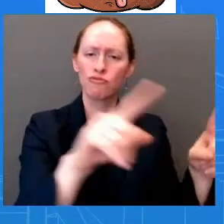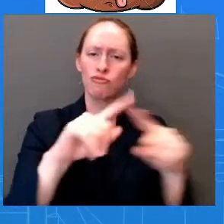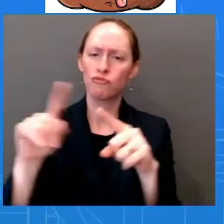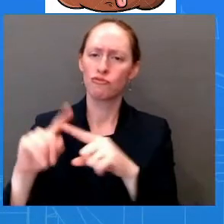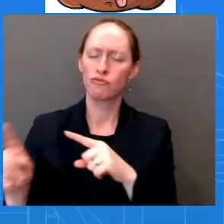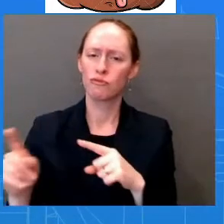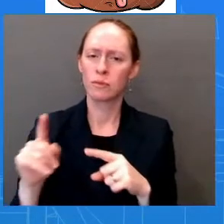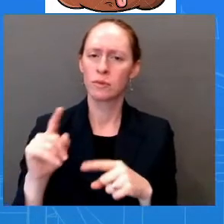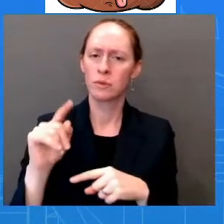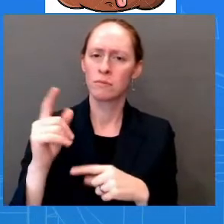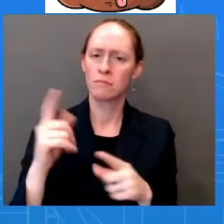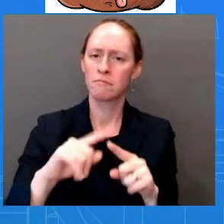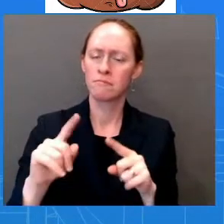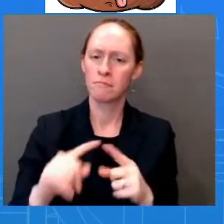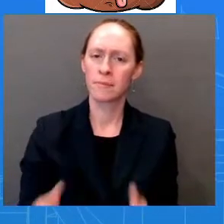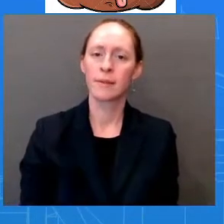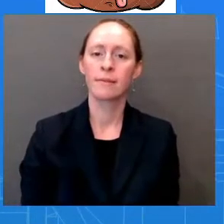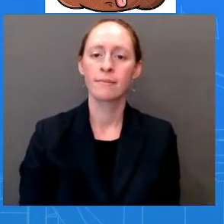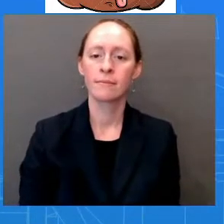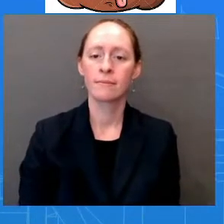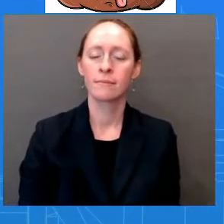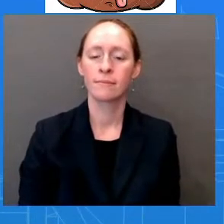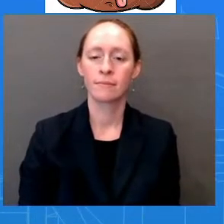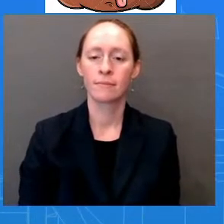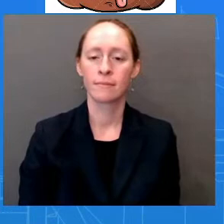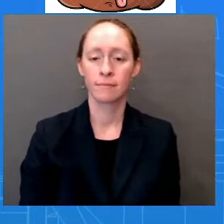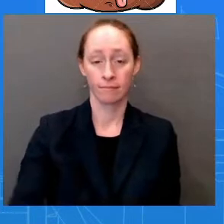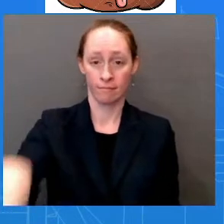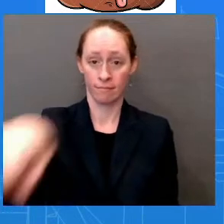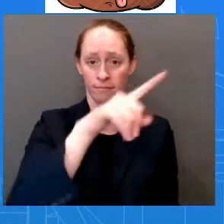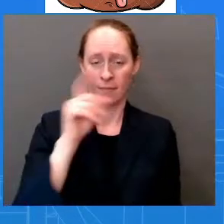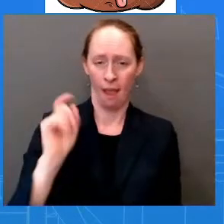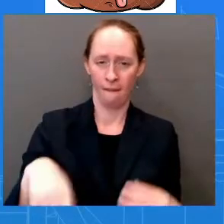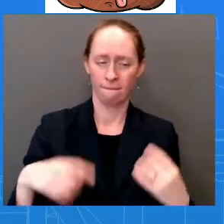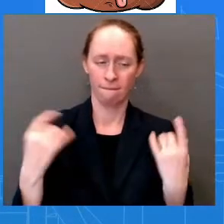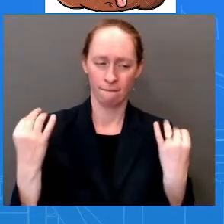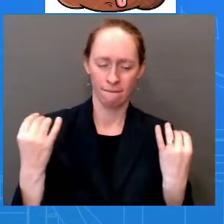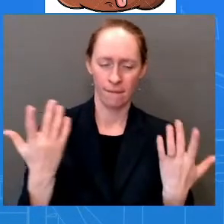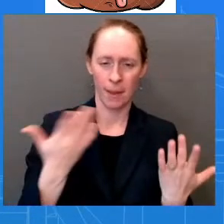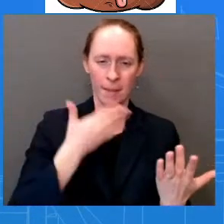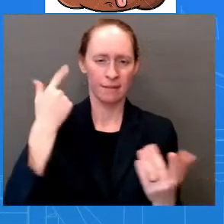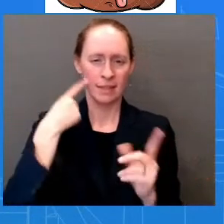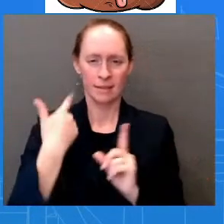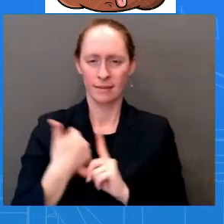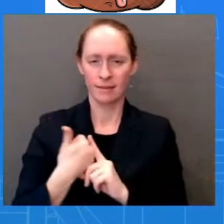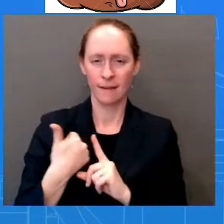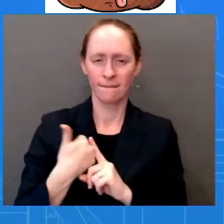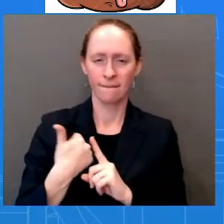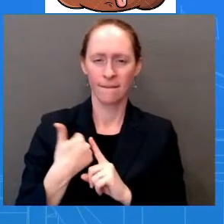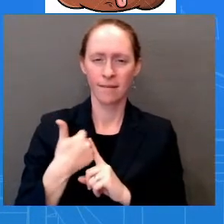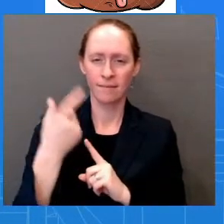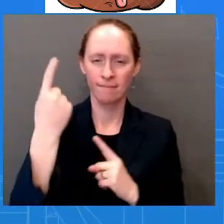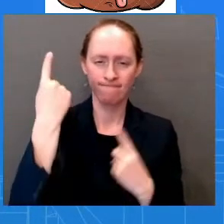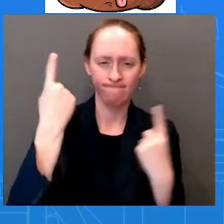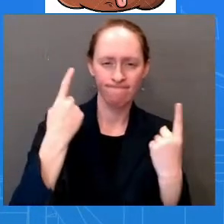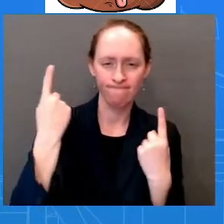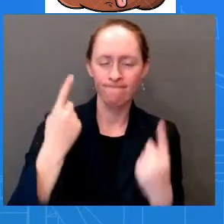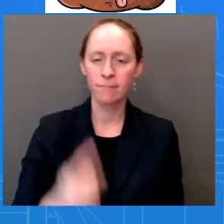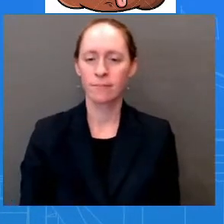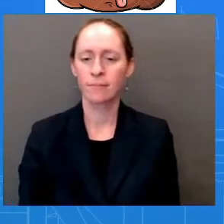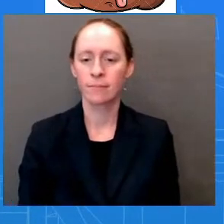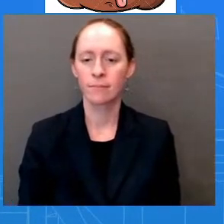that of the risk of their family members, for example, like a person who's 25-year-old living alone versus someone who has